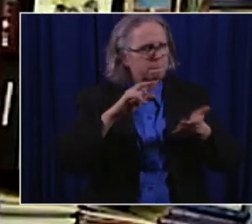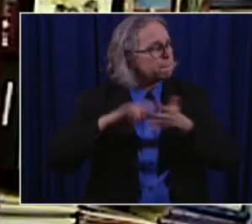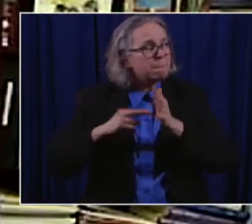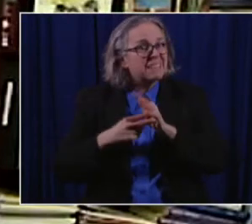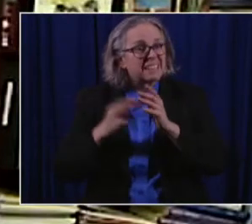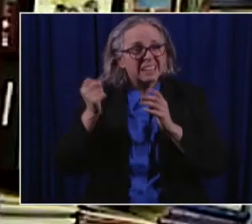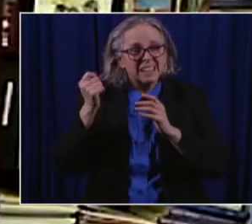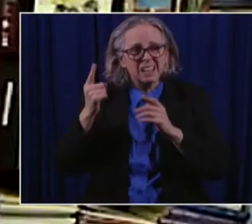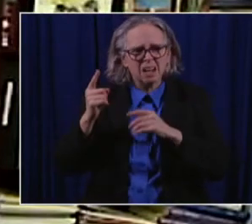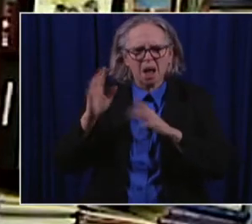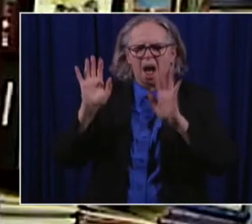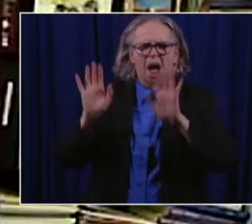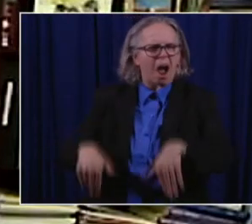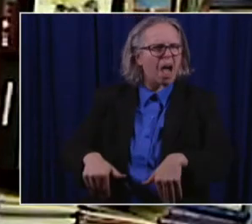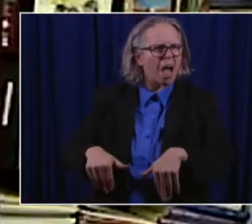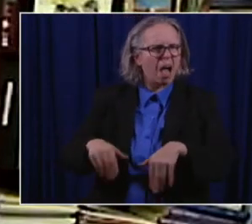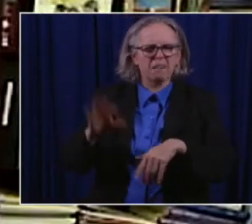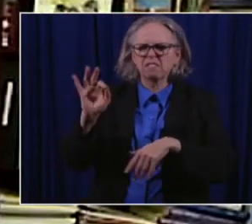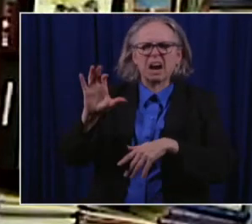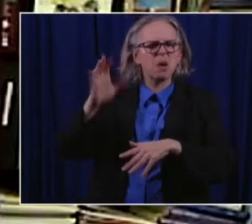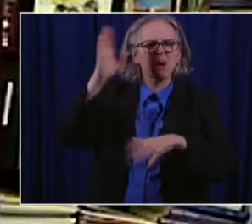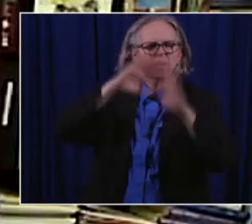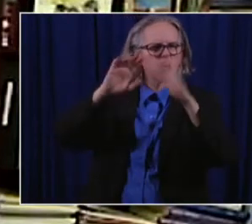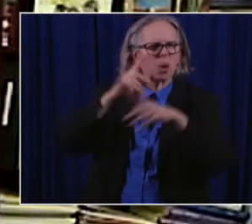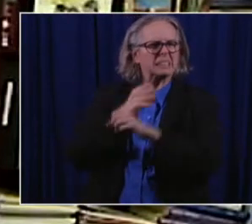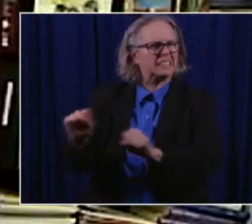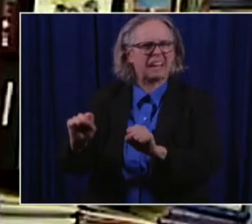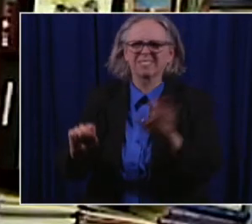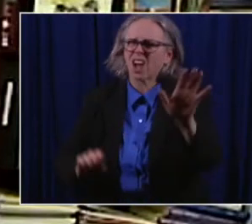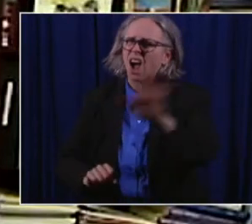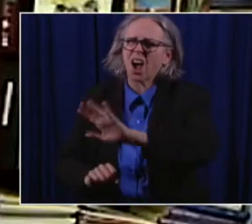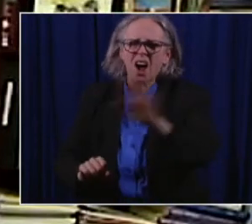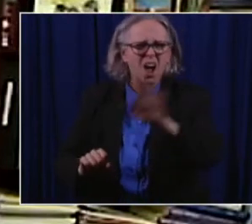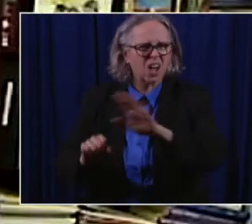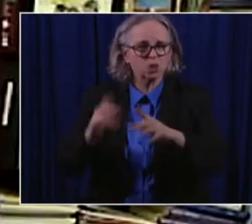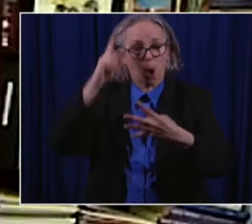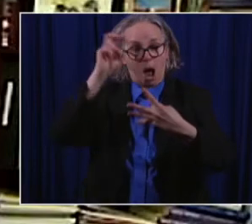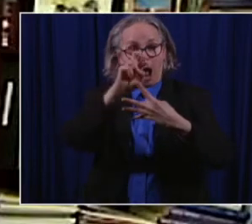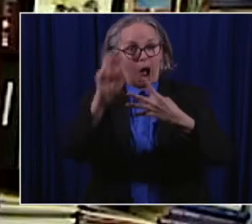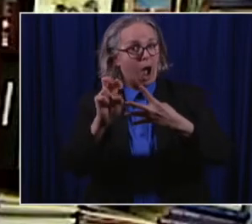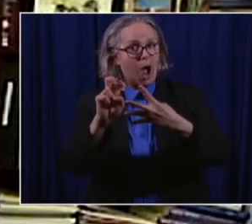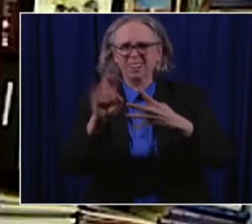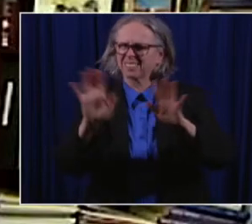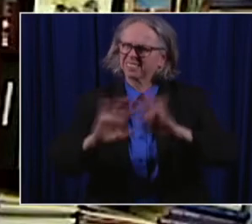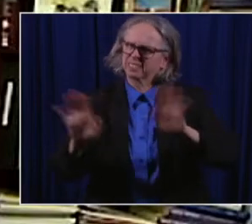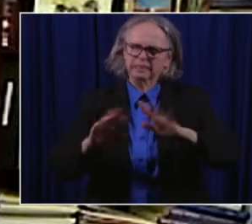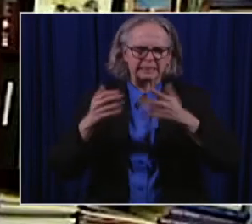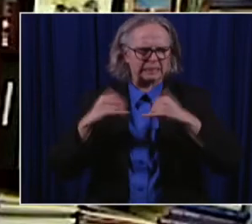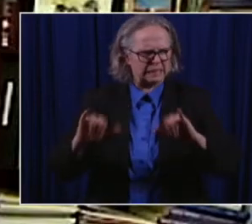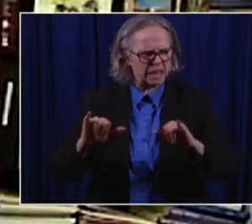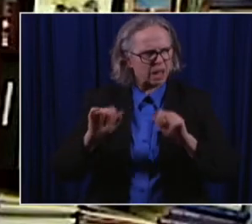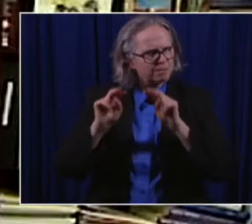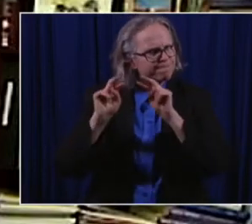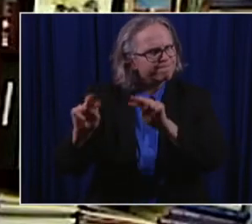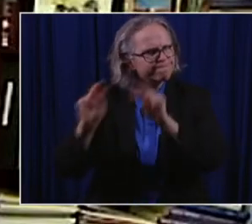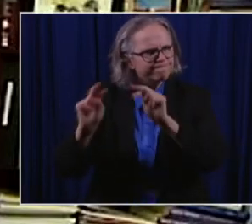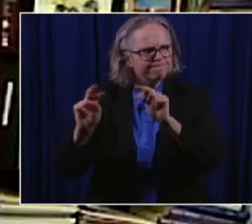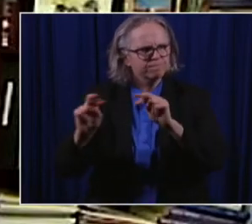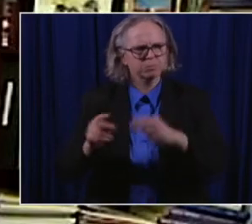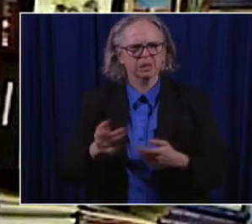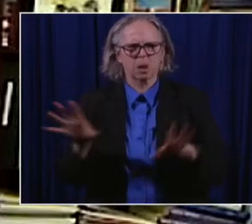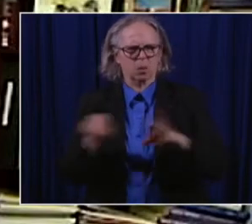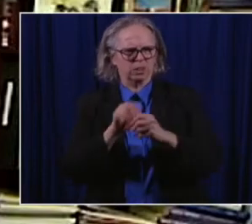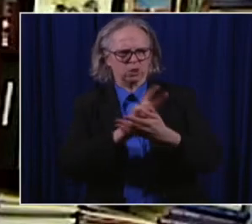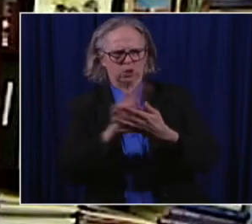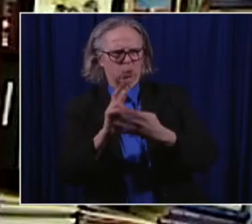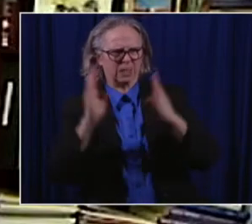out of the woods. We still have a rate of cases in the past 2 weeks in our county, which is 6